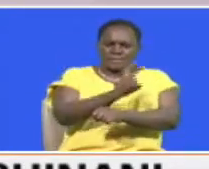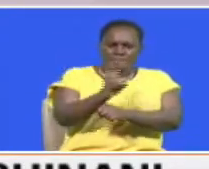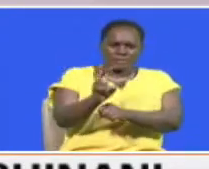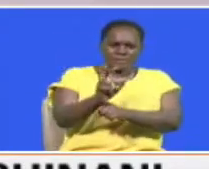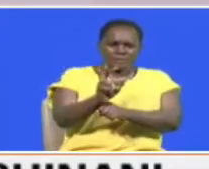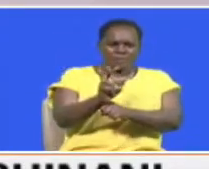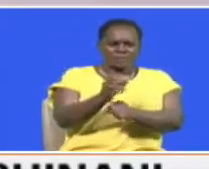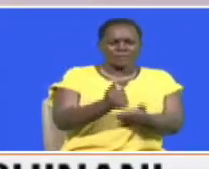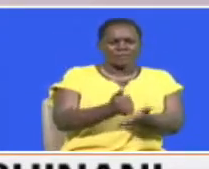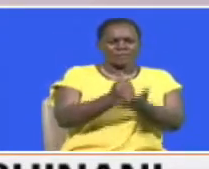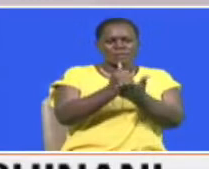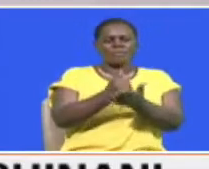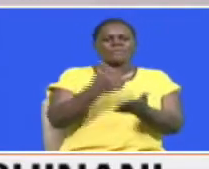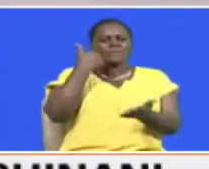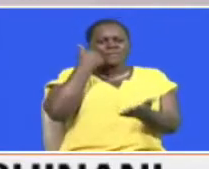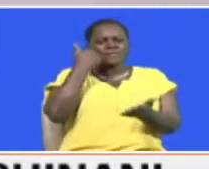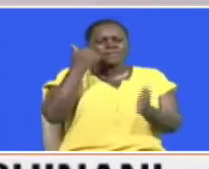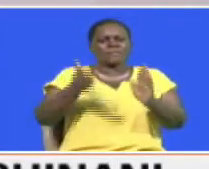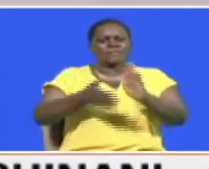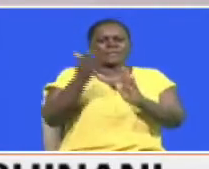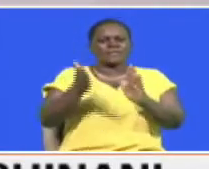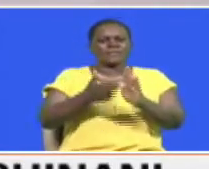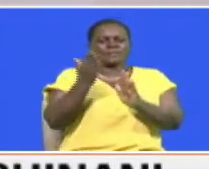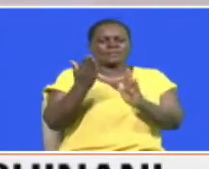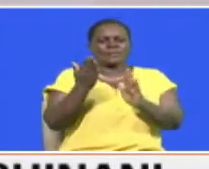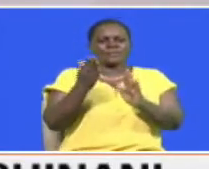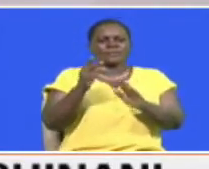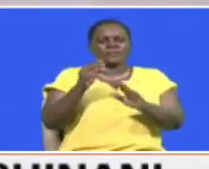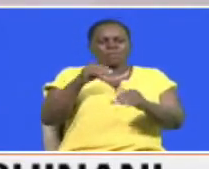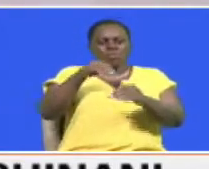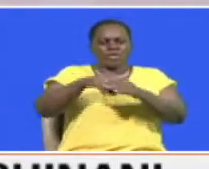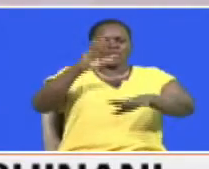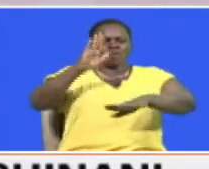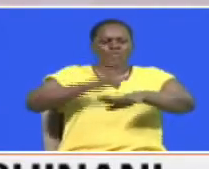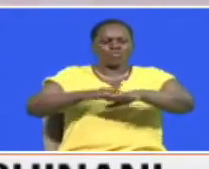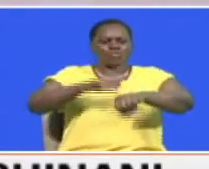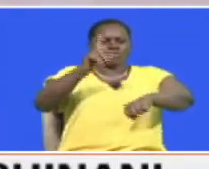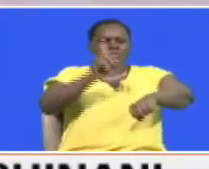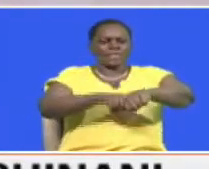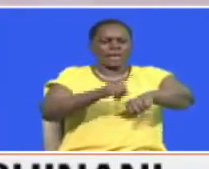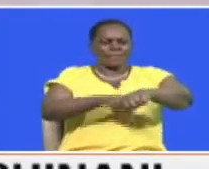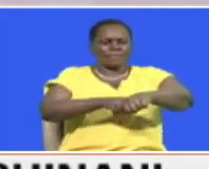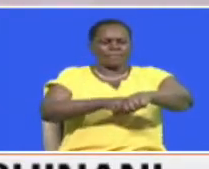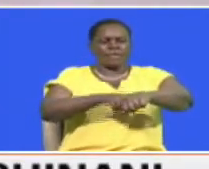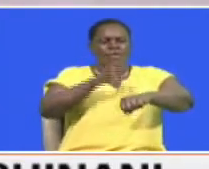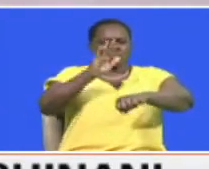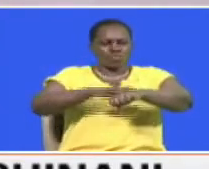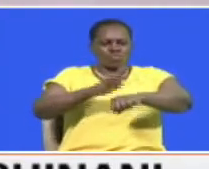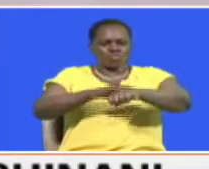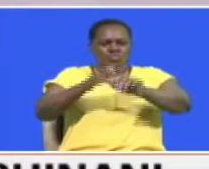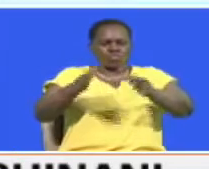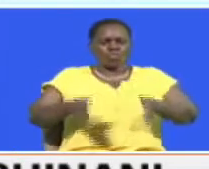and respond to outbreaks and emergencies in a timely and effective manner.